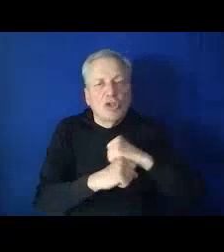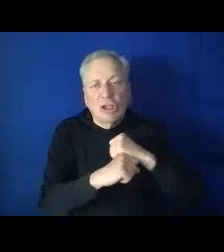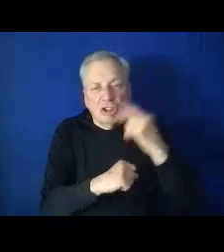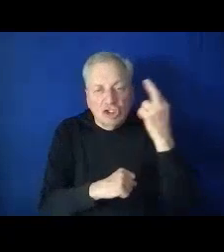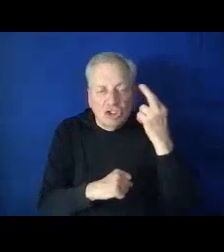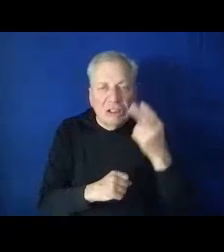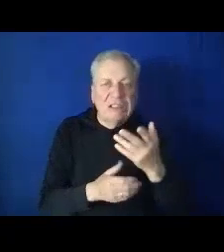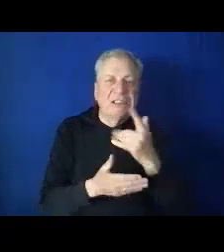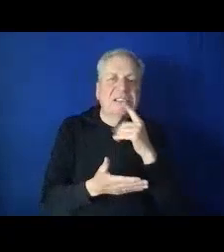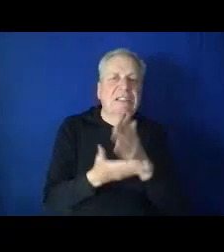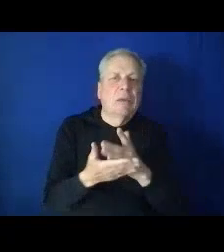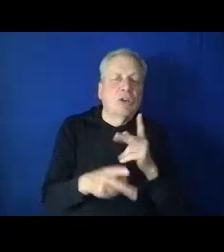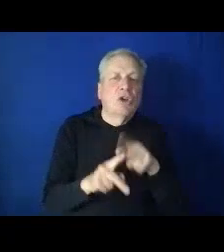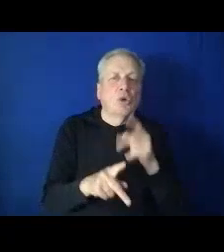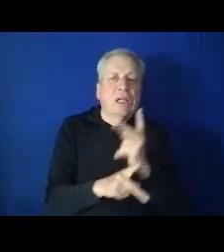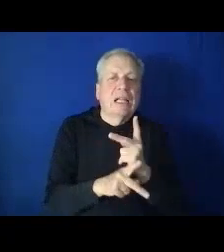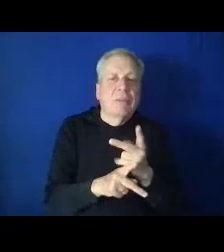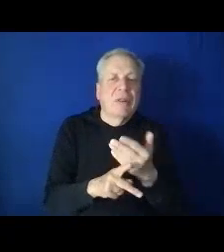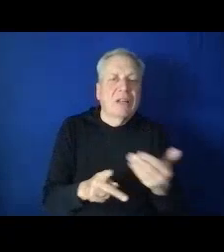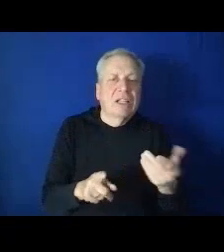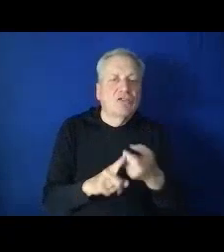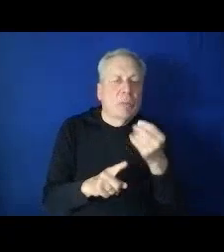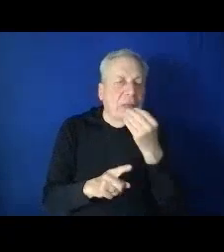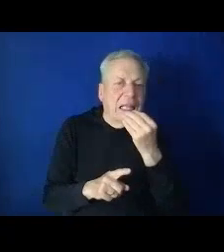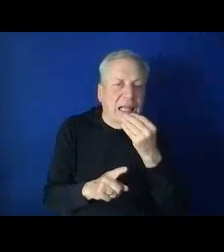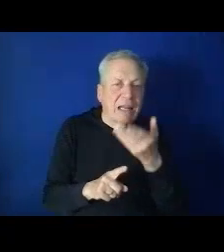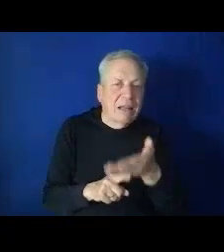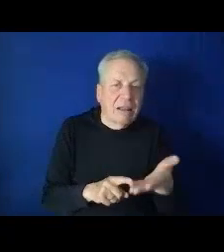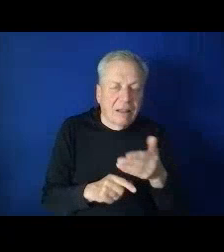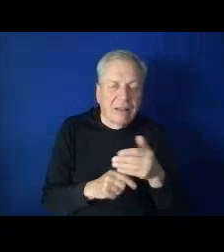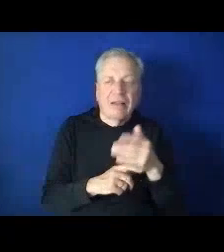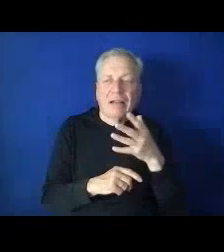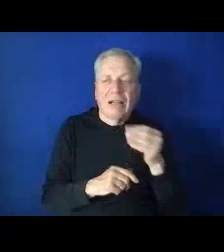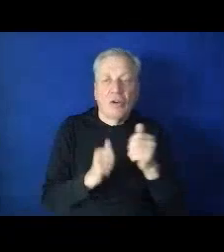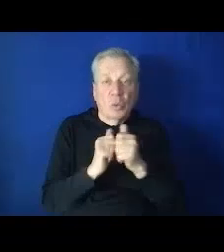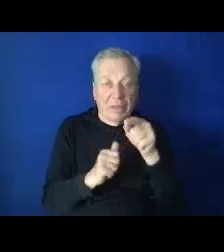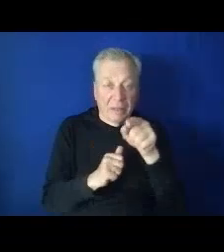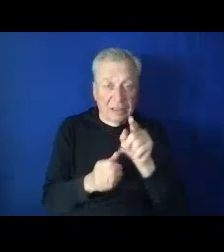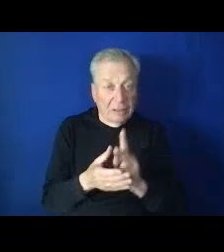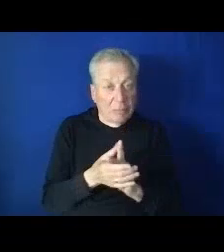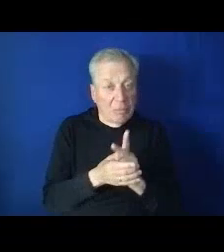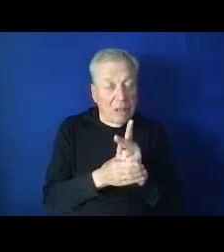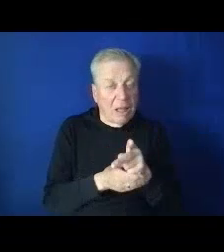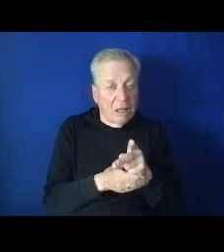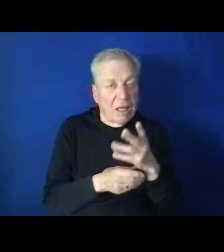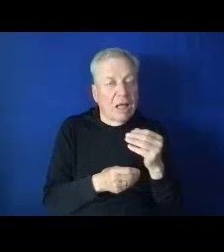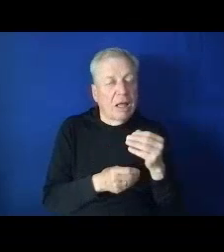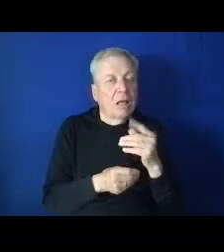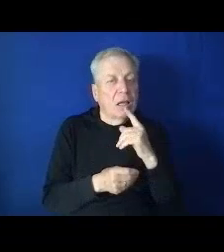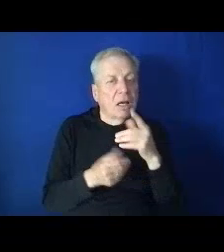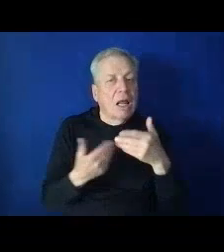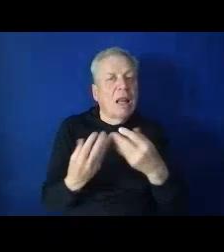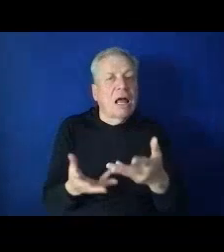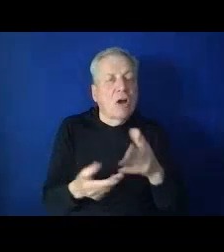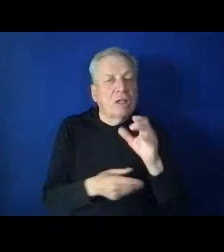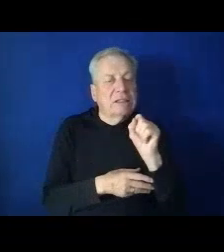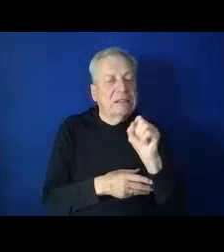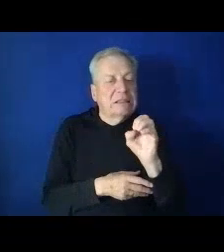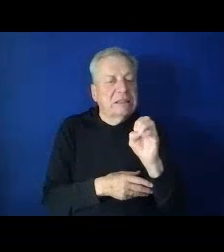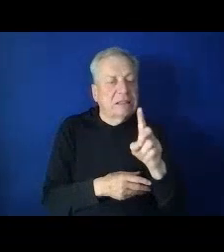it keeps things from eating them. With this plant, it enables the seed to stick to